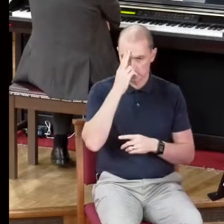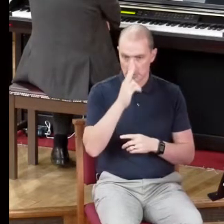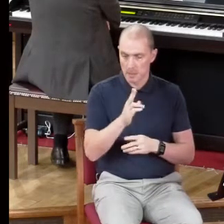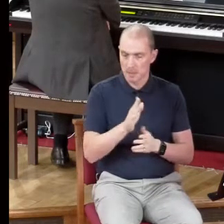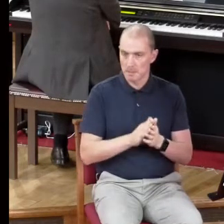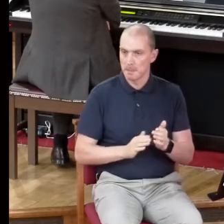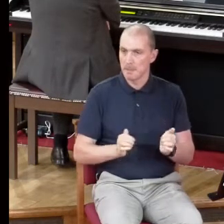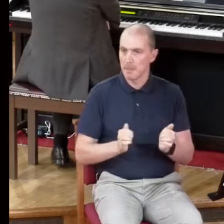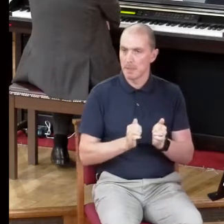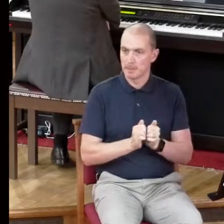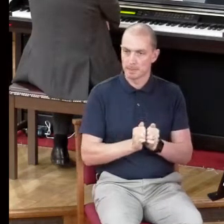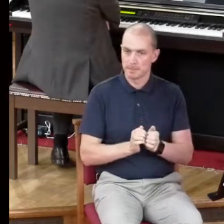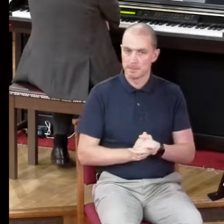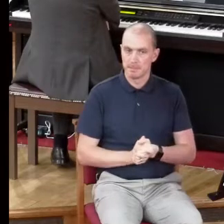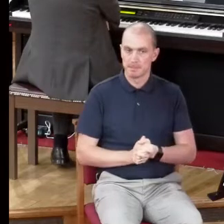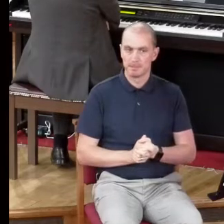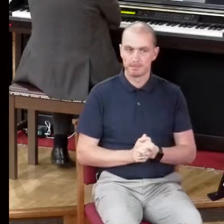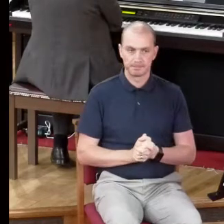Amen.